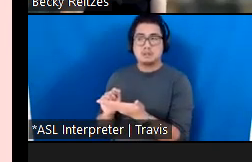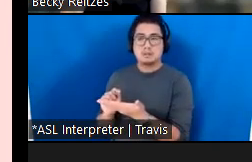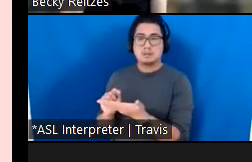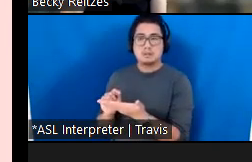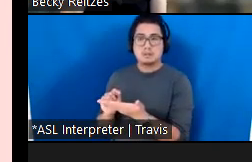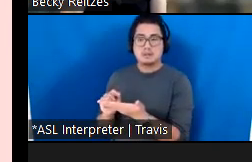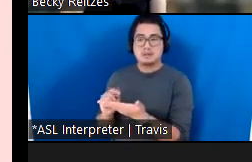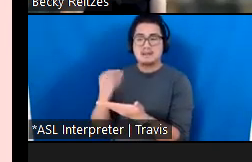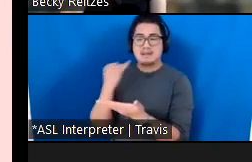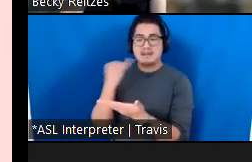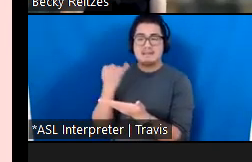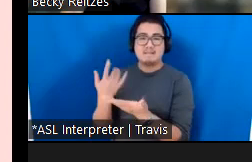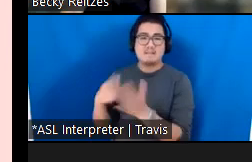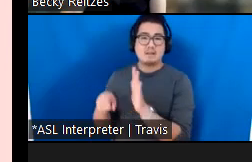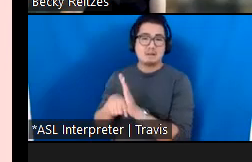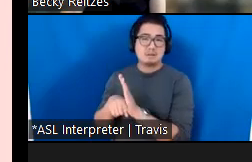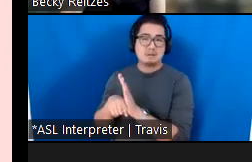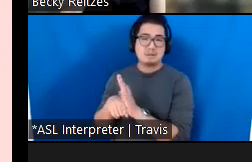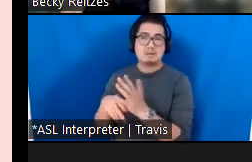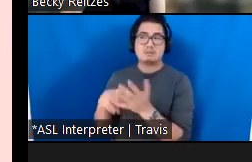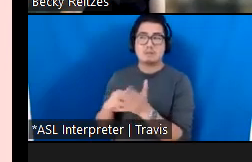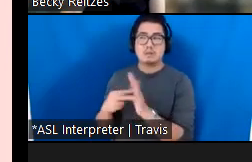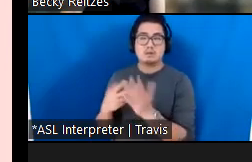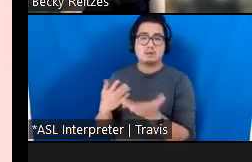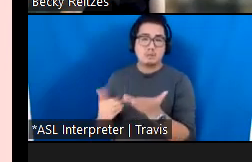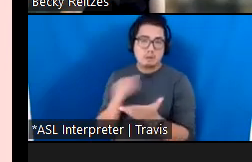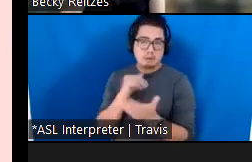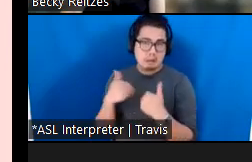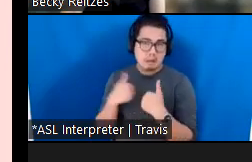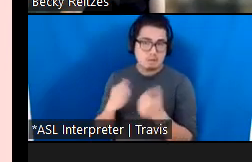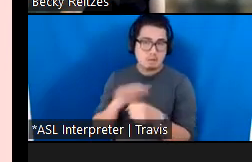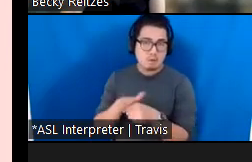have it. So also improve